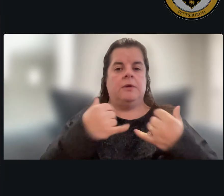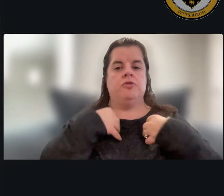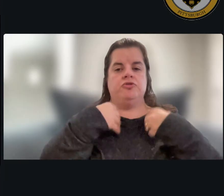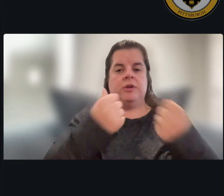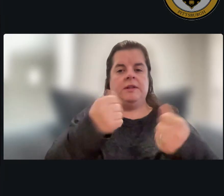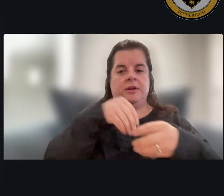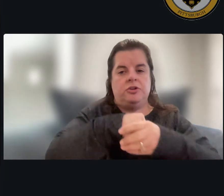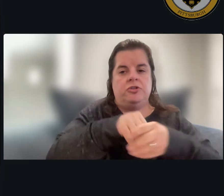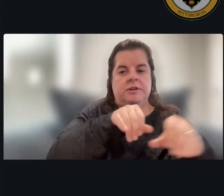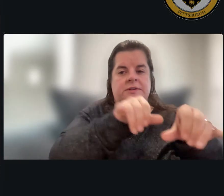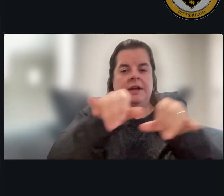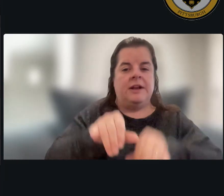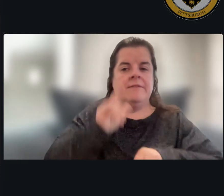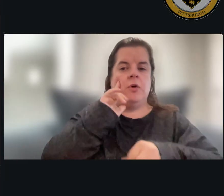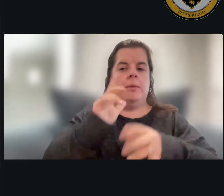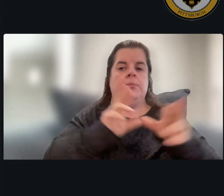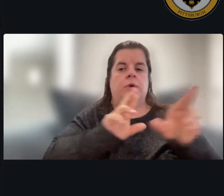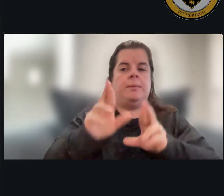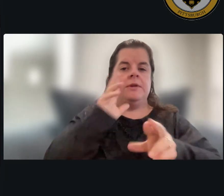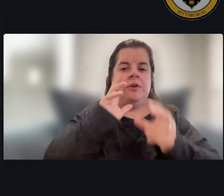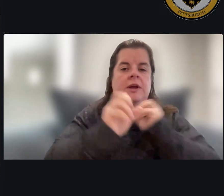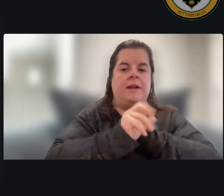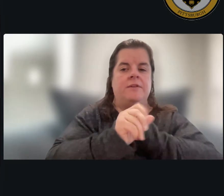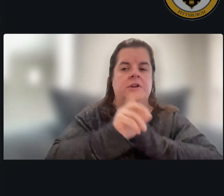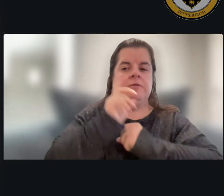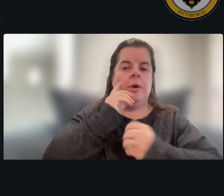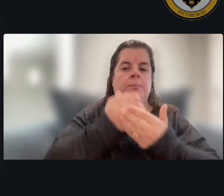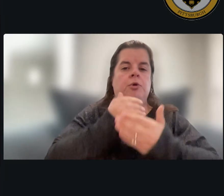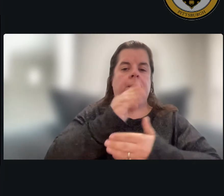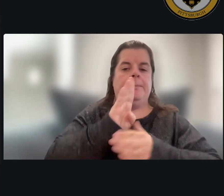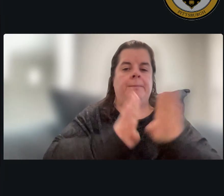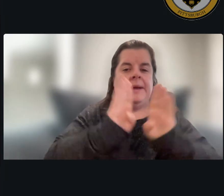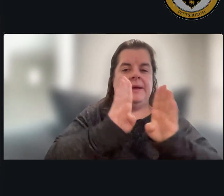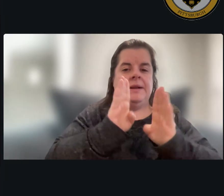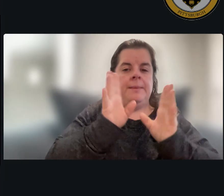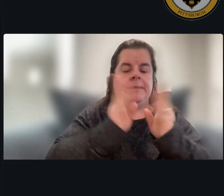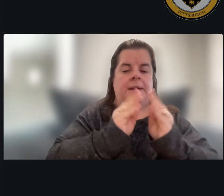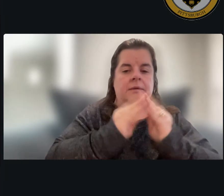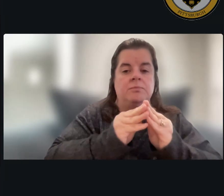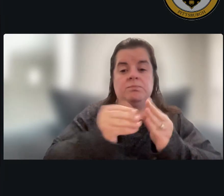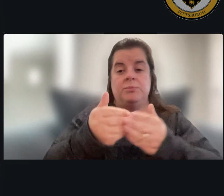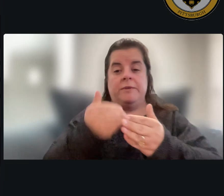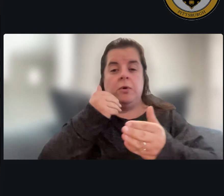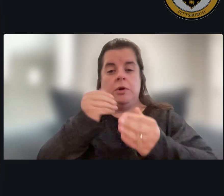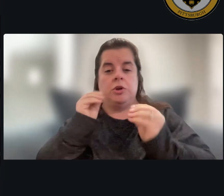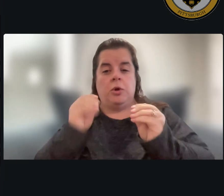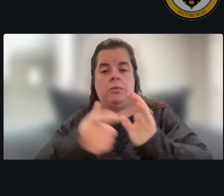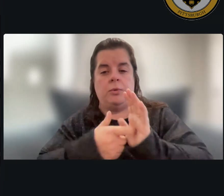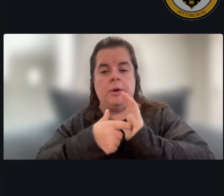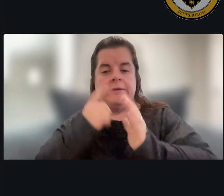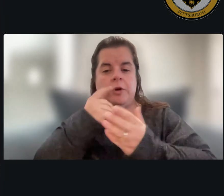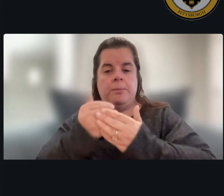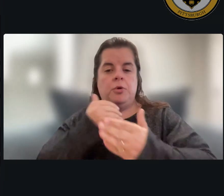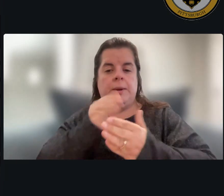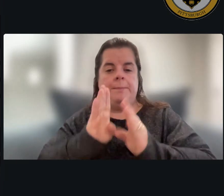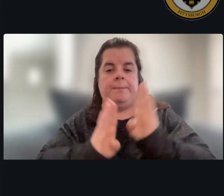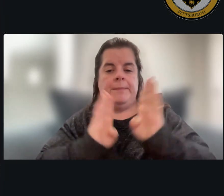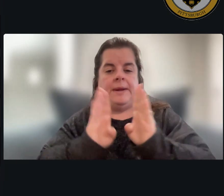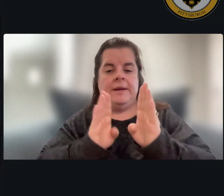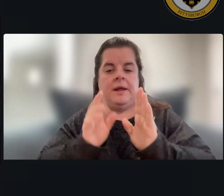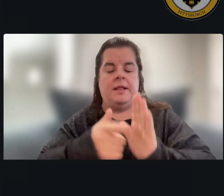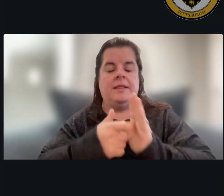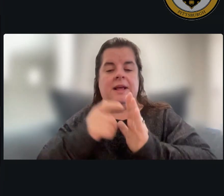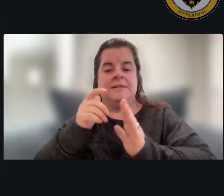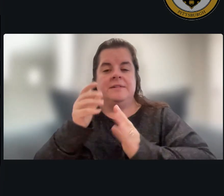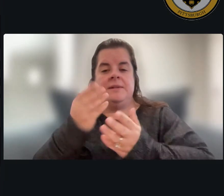and advertisement of pre-bid meetings. Previously, there was no requirement to have a pre-bid meeting unless the funding source required that we had